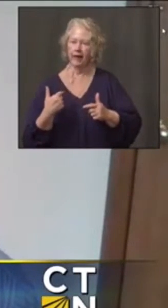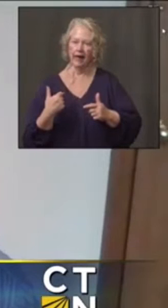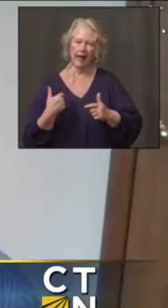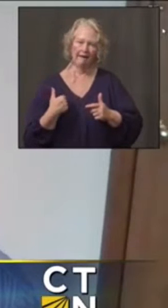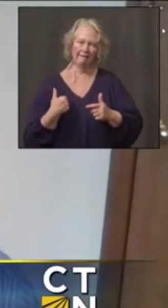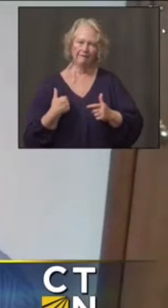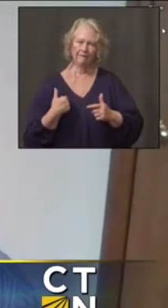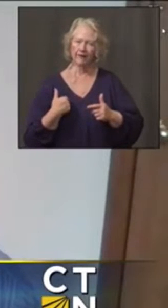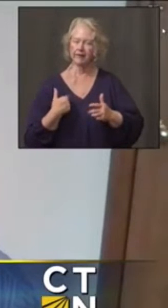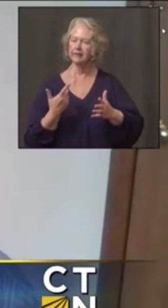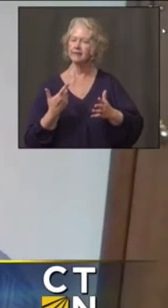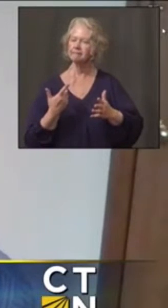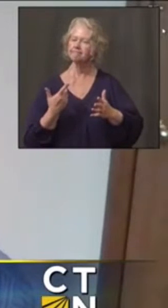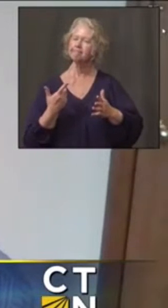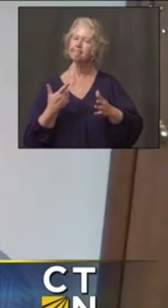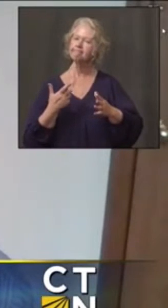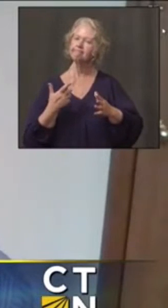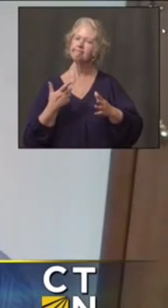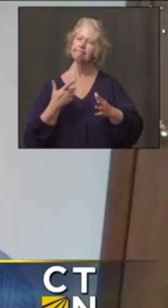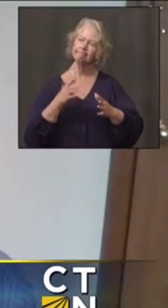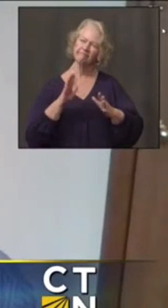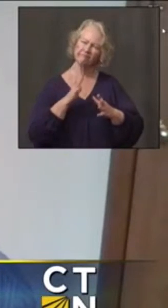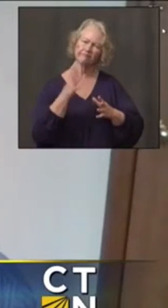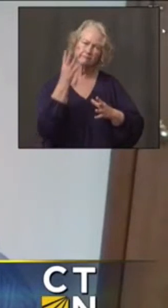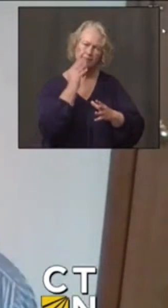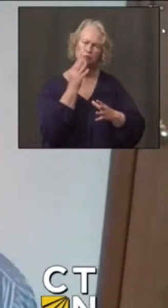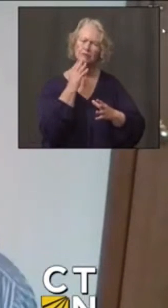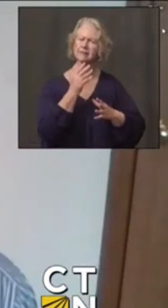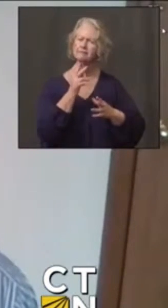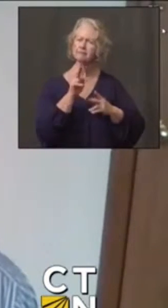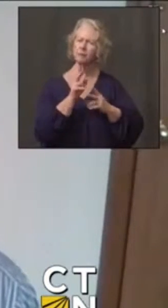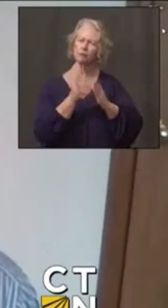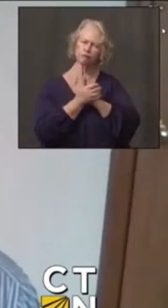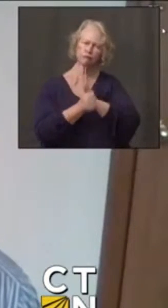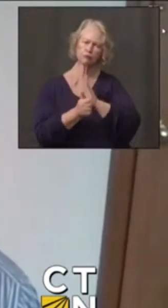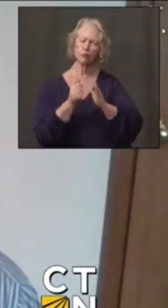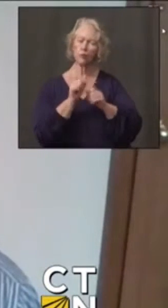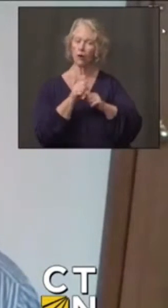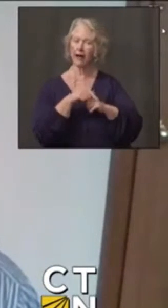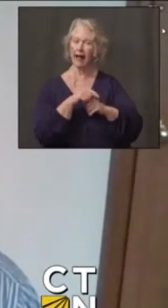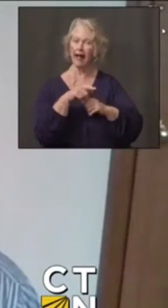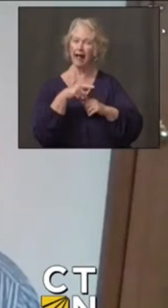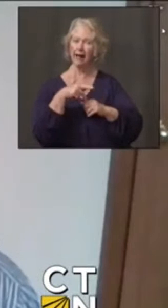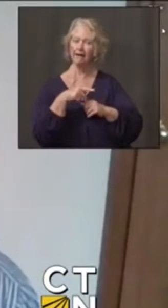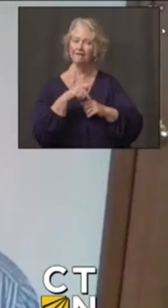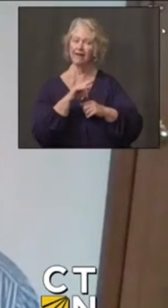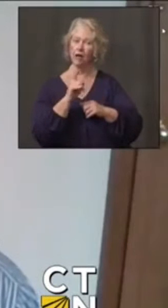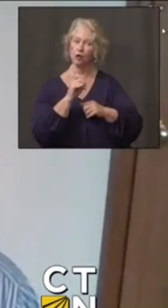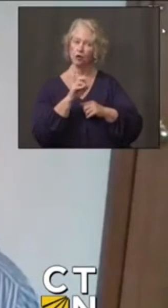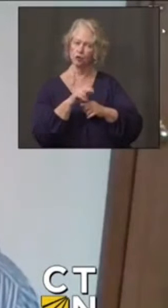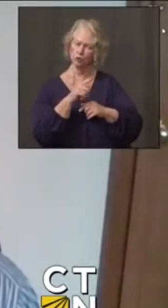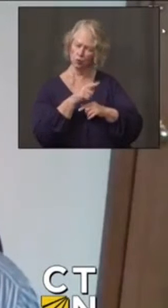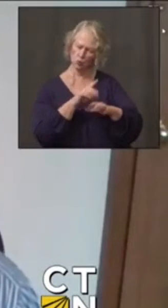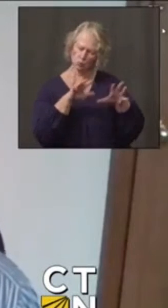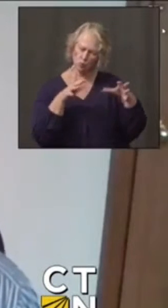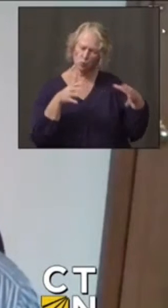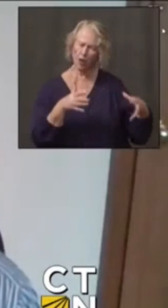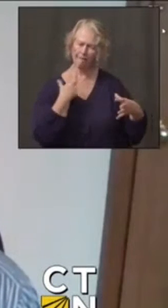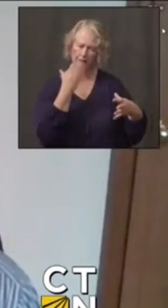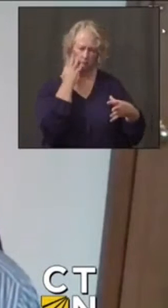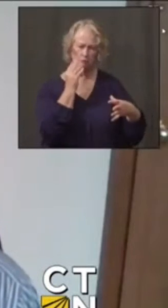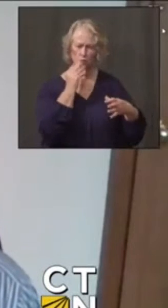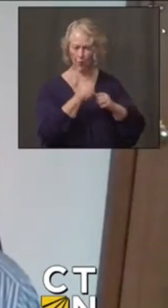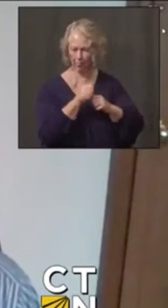very experienced and talented people at Pfizer who are solely working on this, and an army of people. And so it's going to